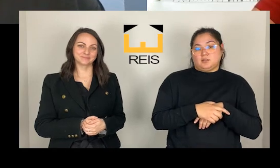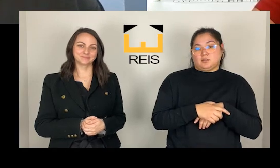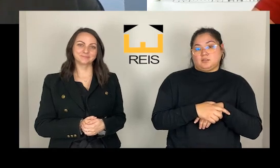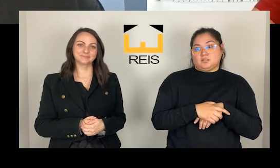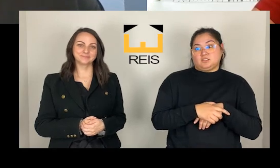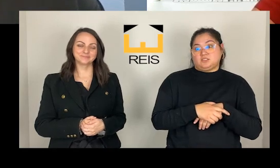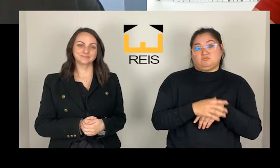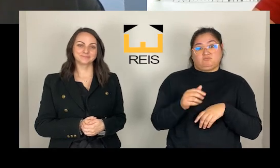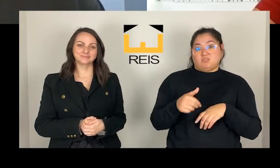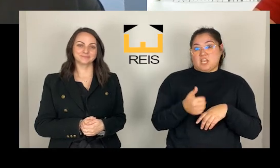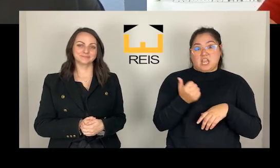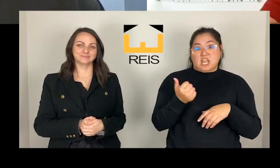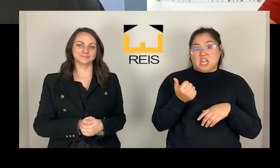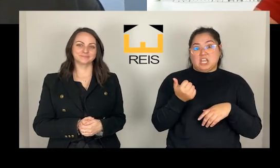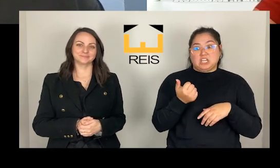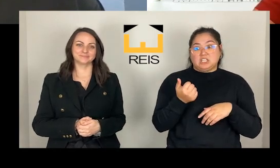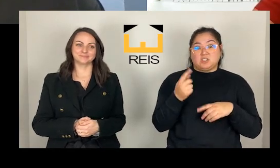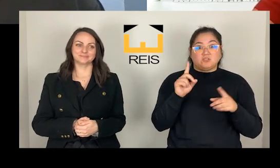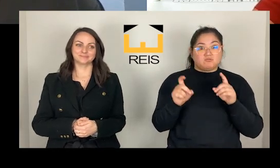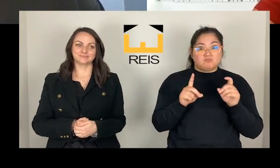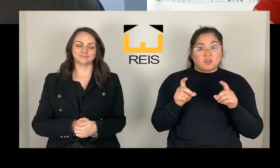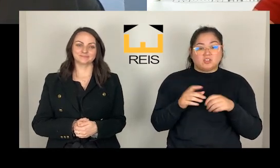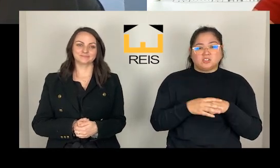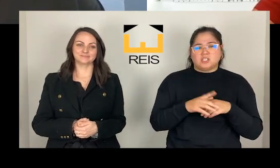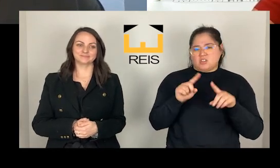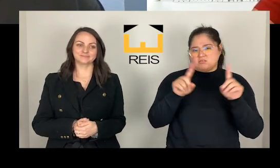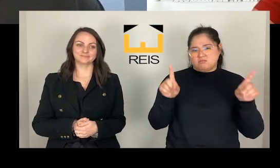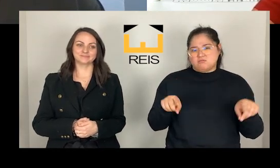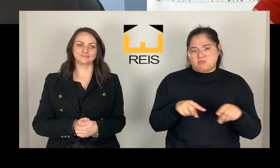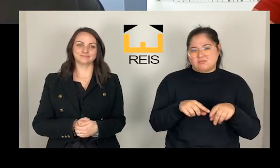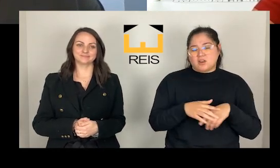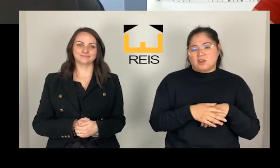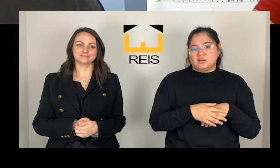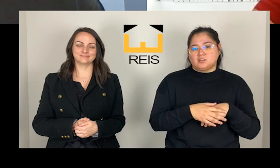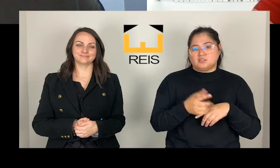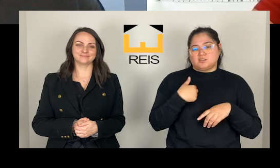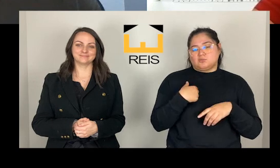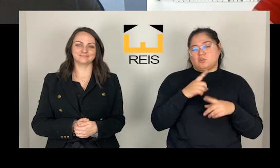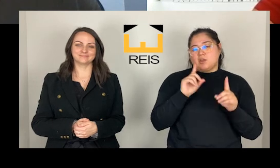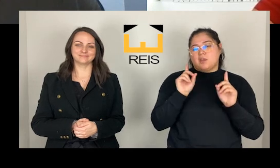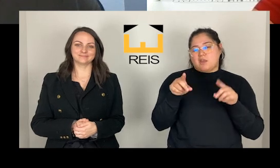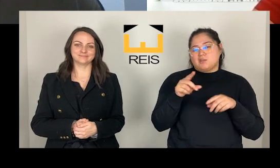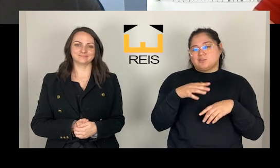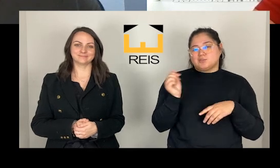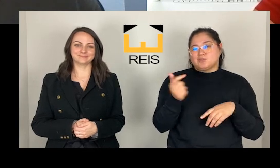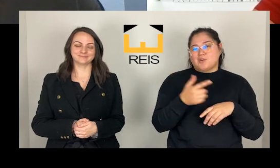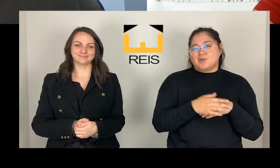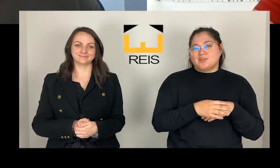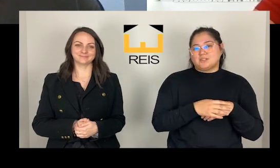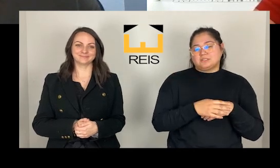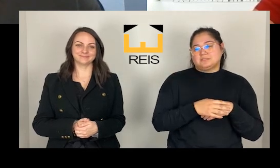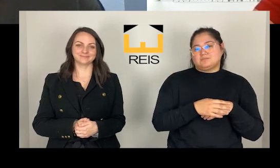any questions in the box, and we should be able to answer all those for you and get you